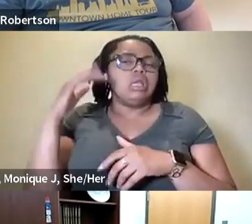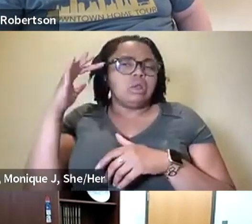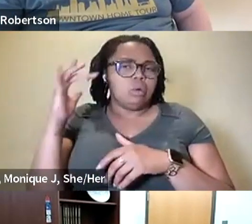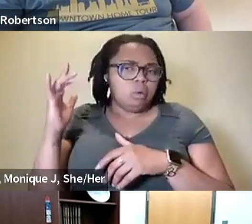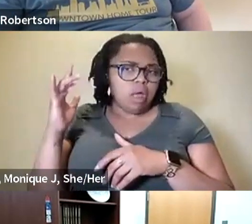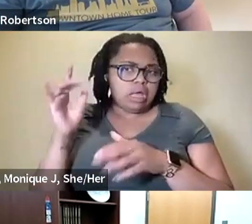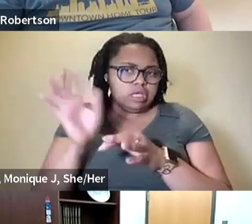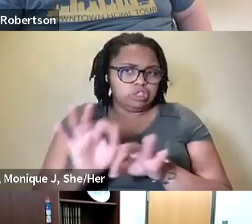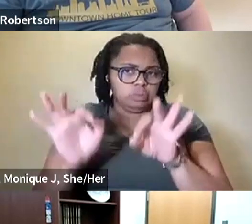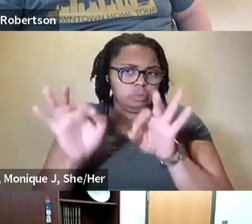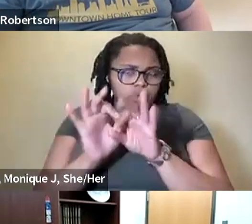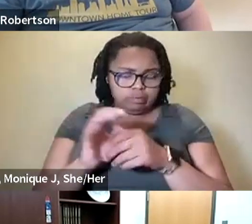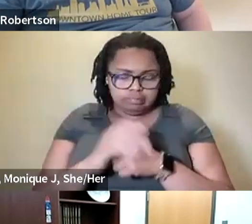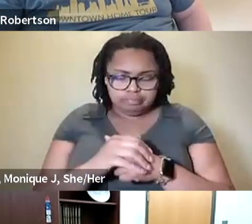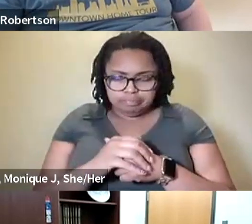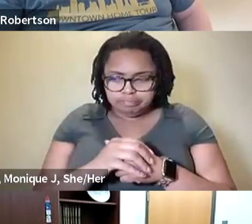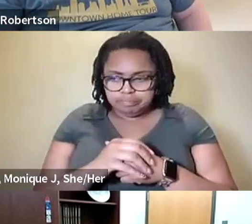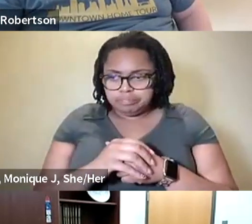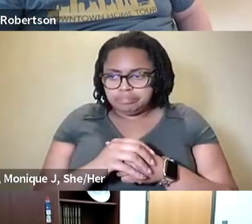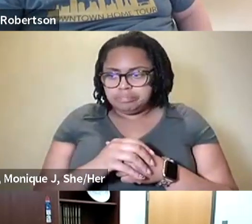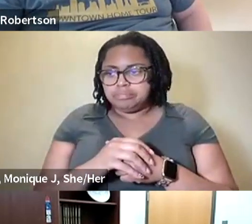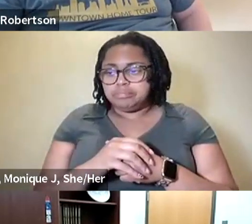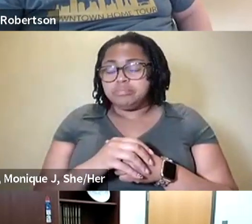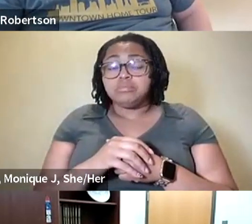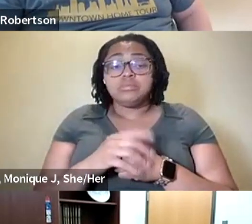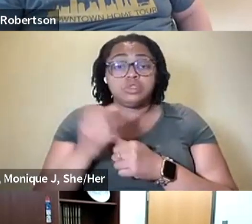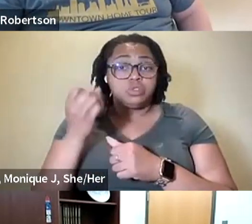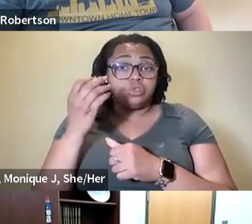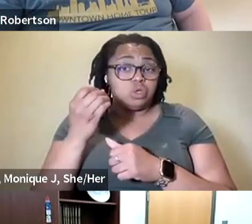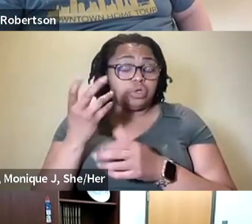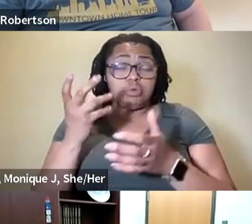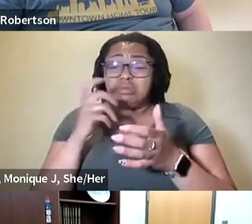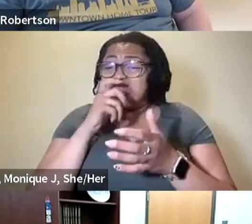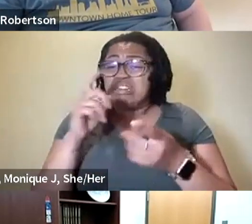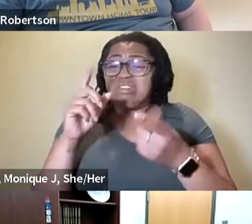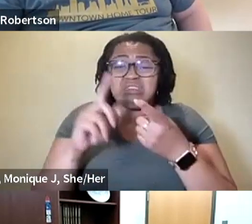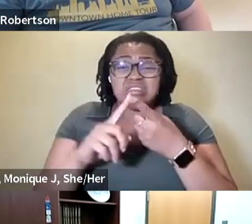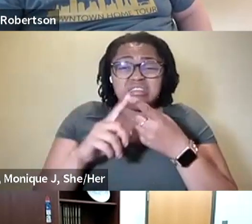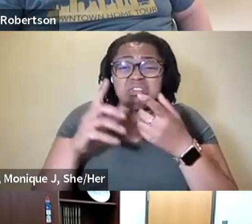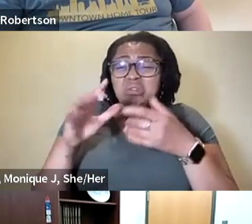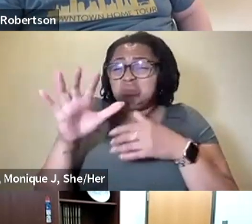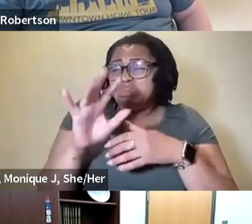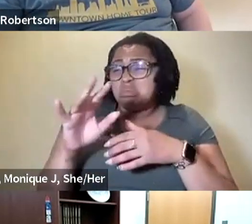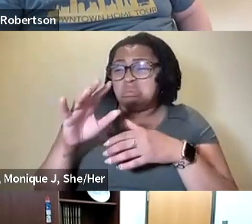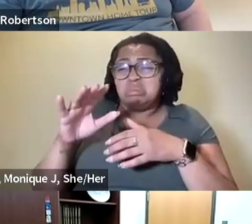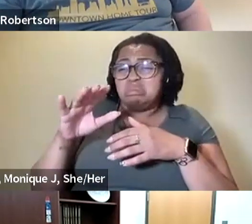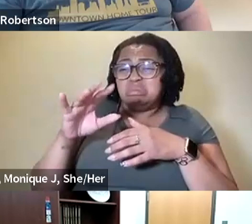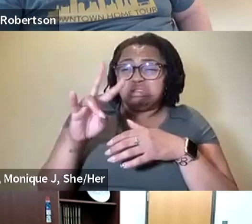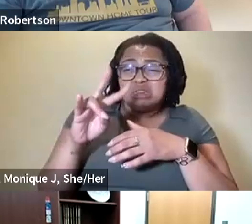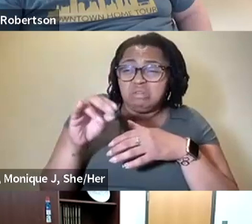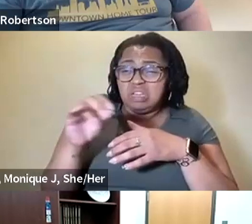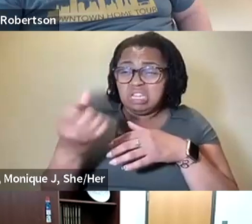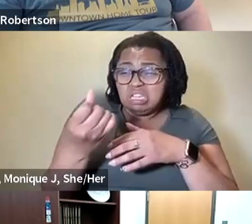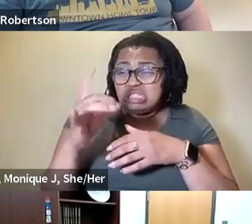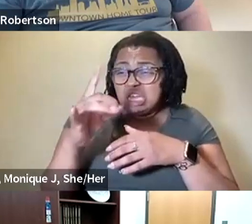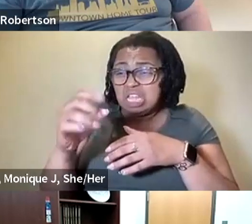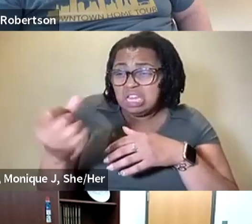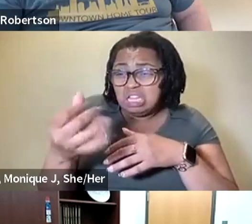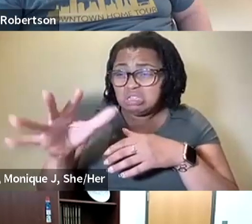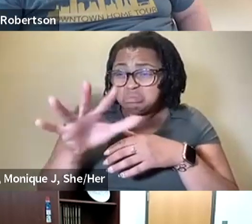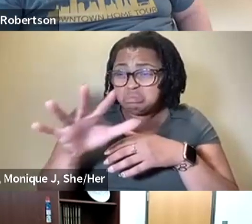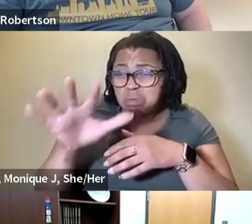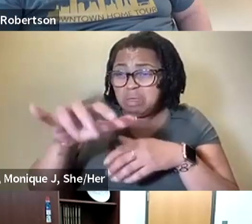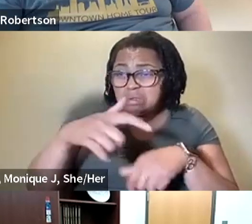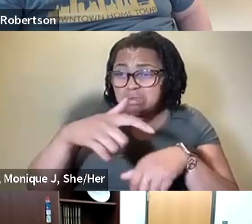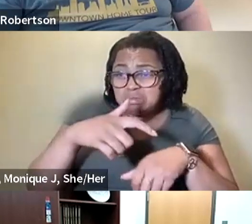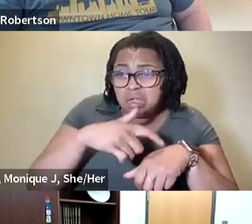it's important. So, you know, it wasn't until maybe the late 70s or the early 80s that